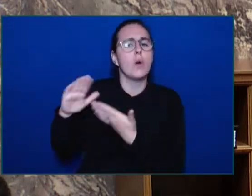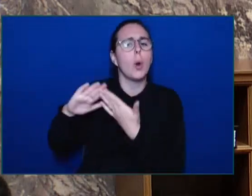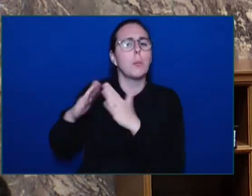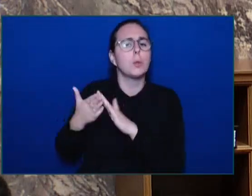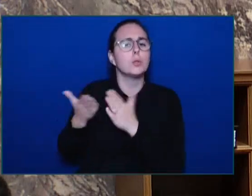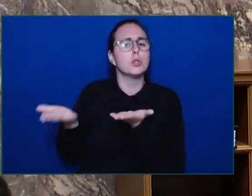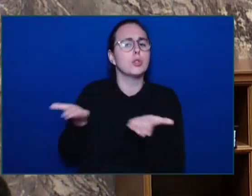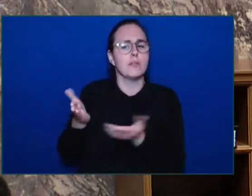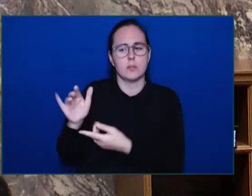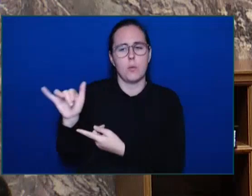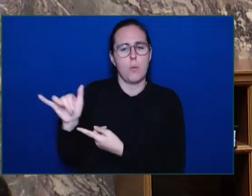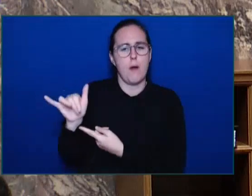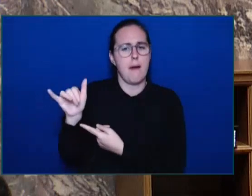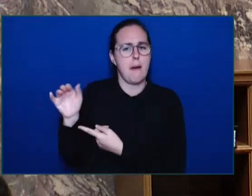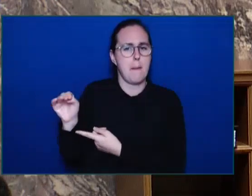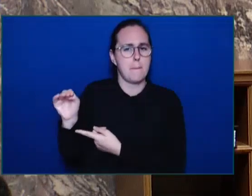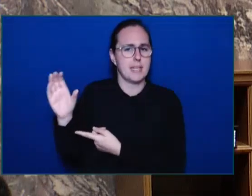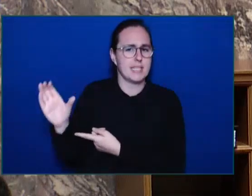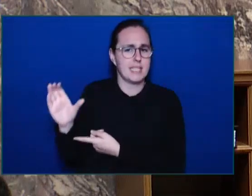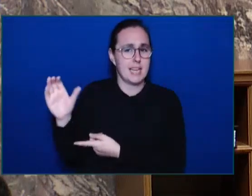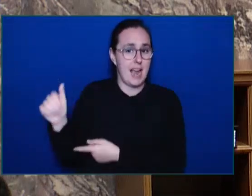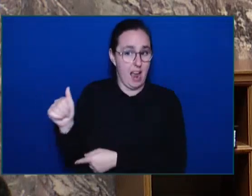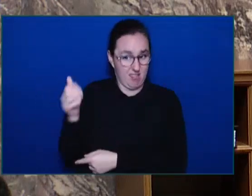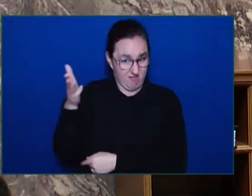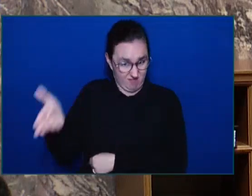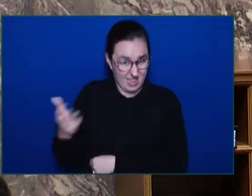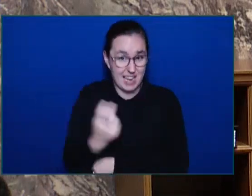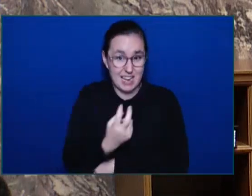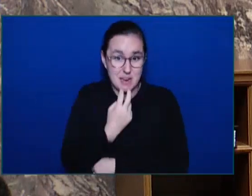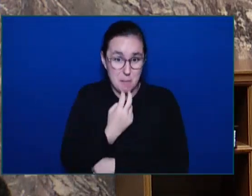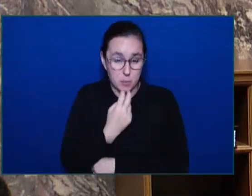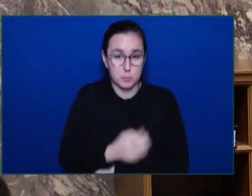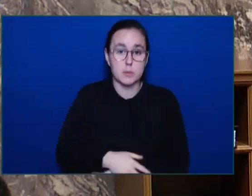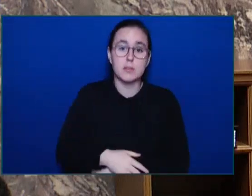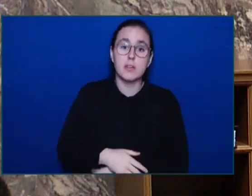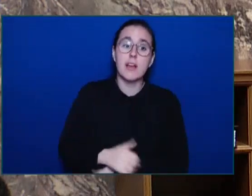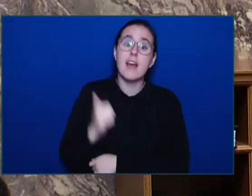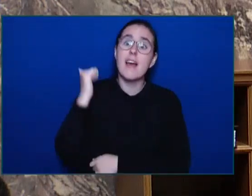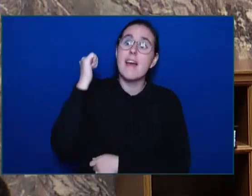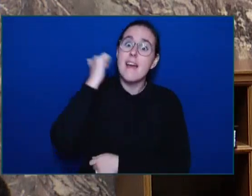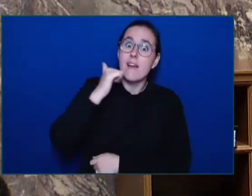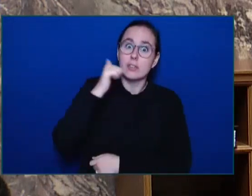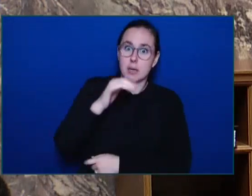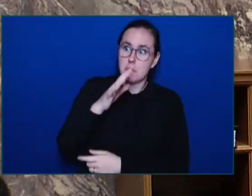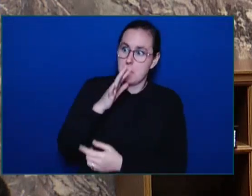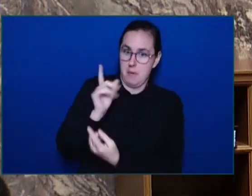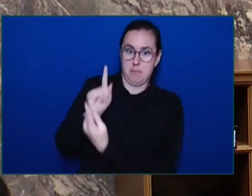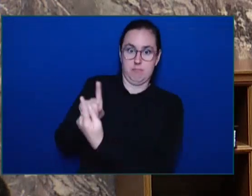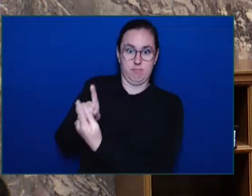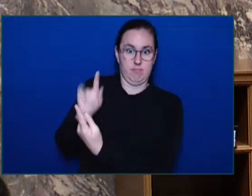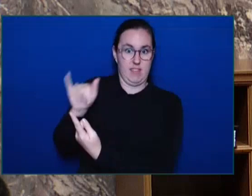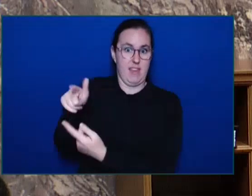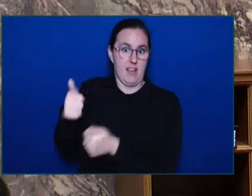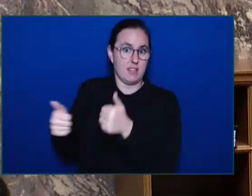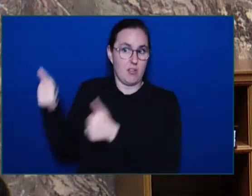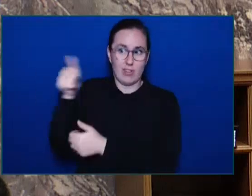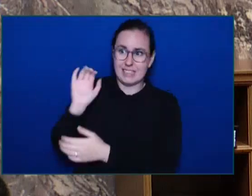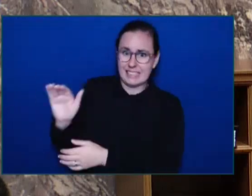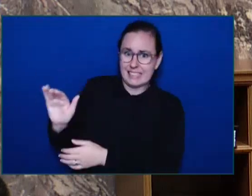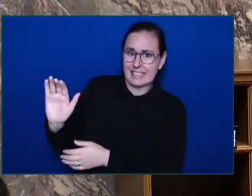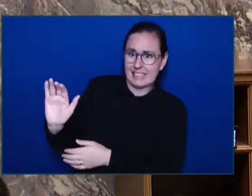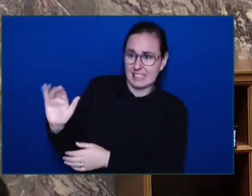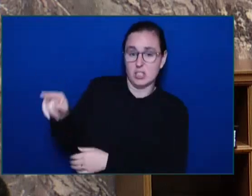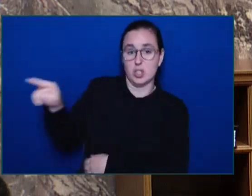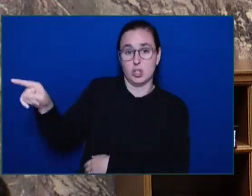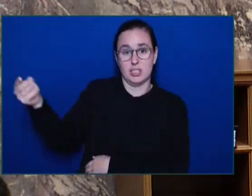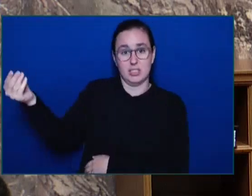every day the struggles of these expectant moms. And I quote, "I've met multiple moms who have no care and have had to schedule TELUS